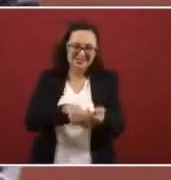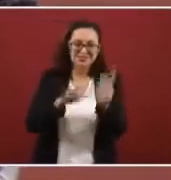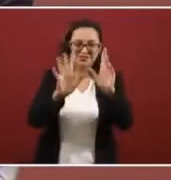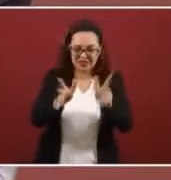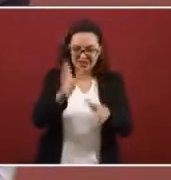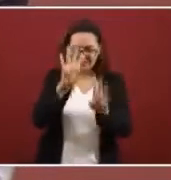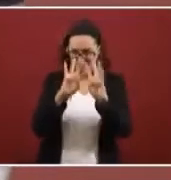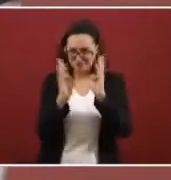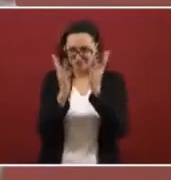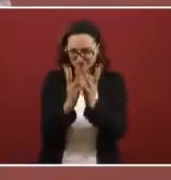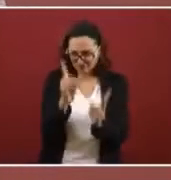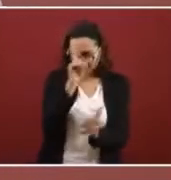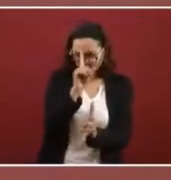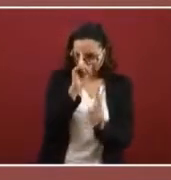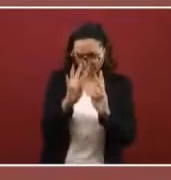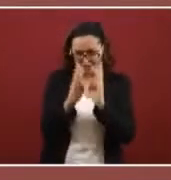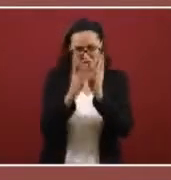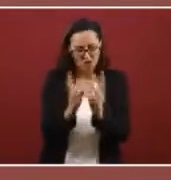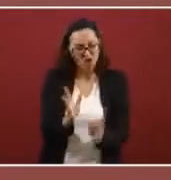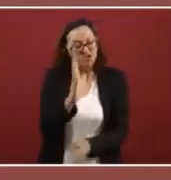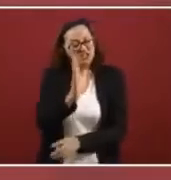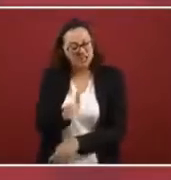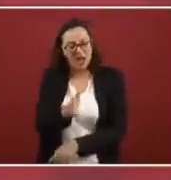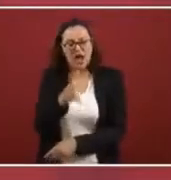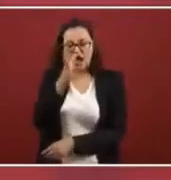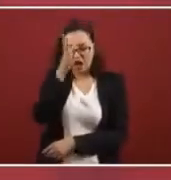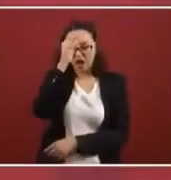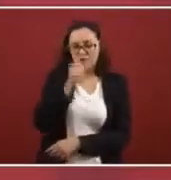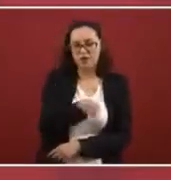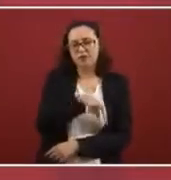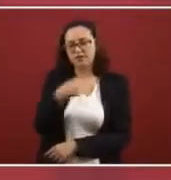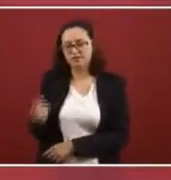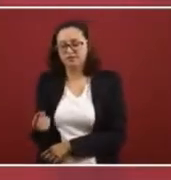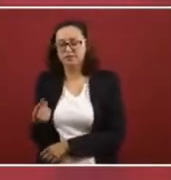the company is called